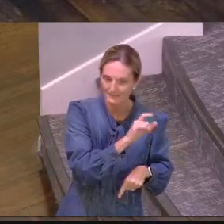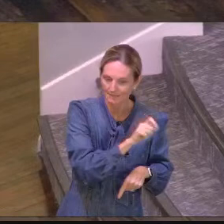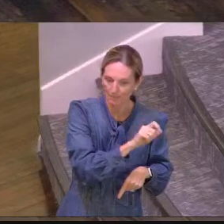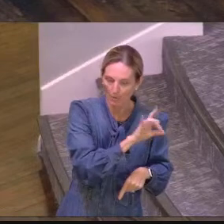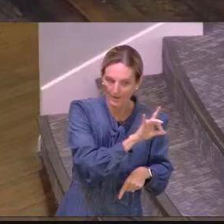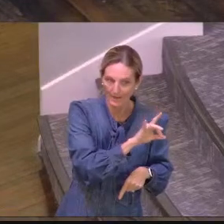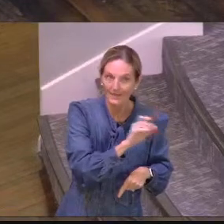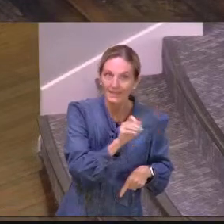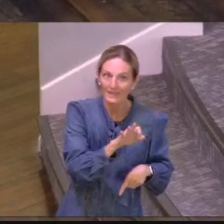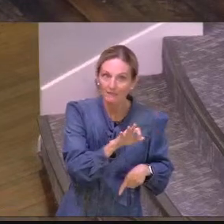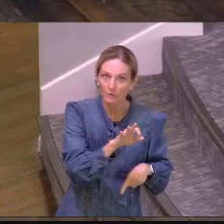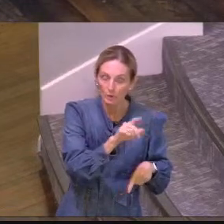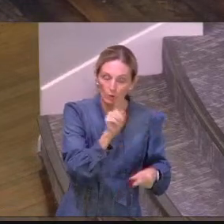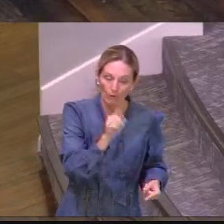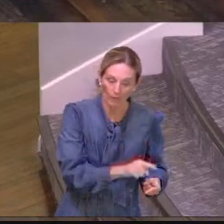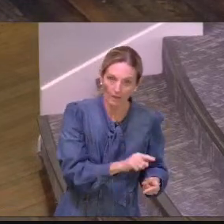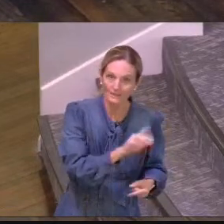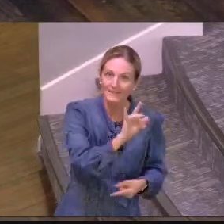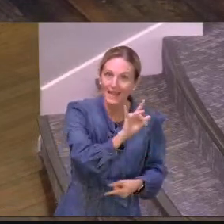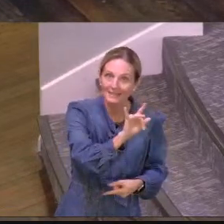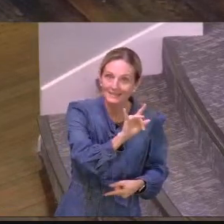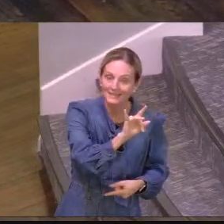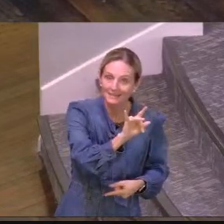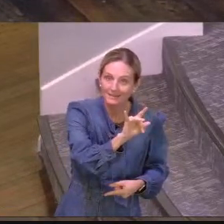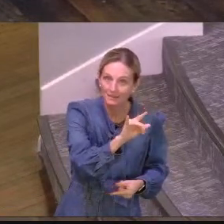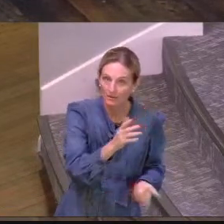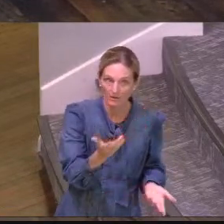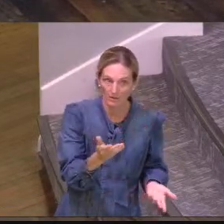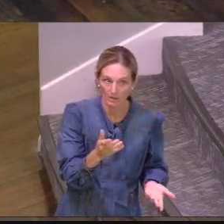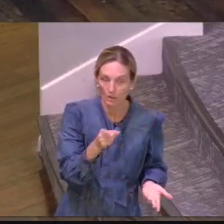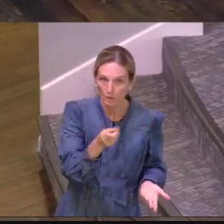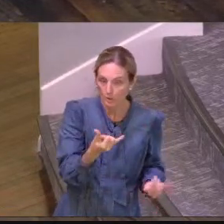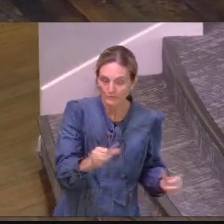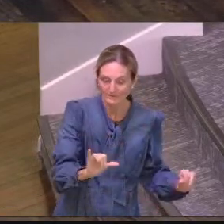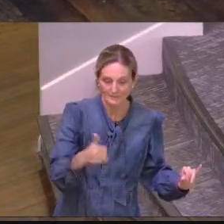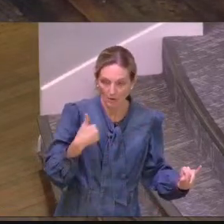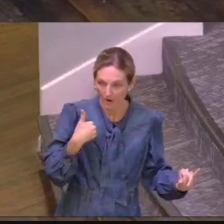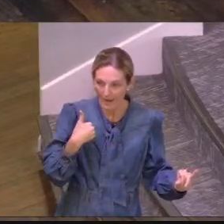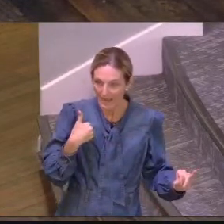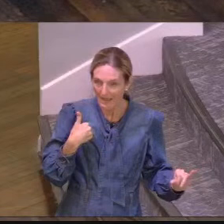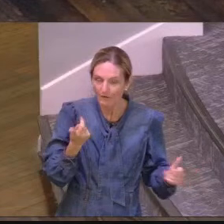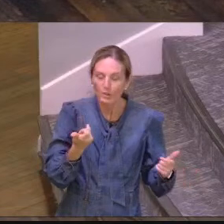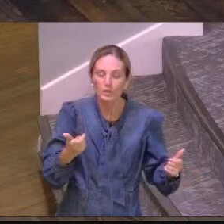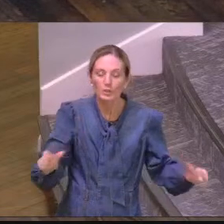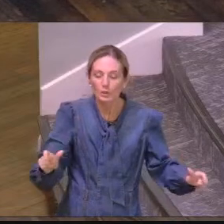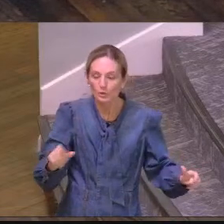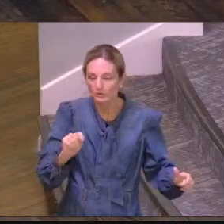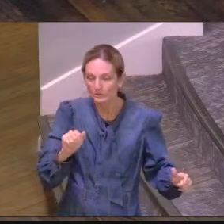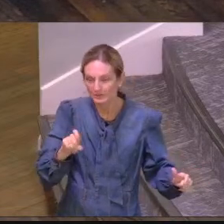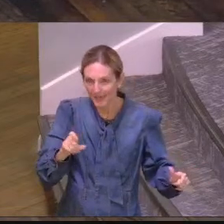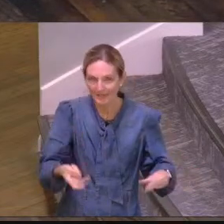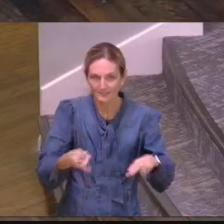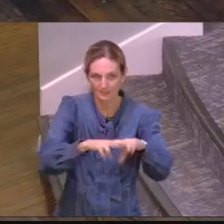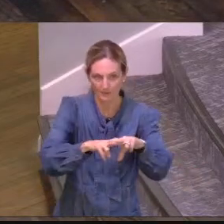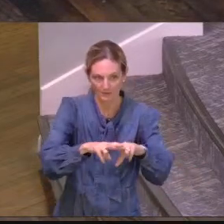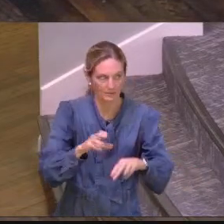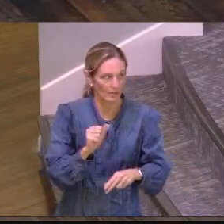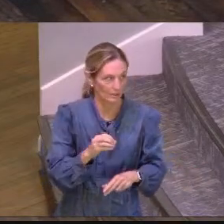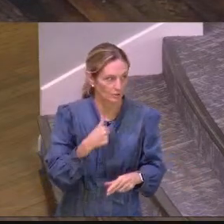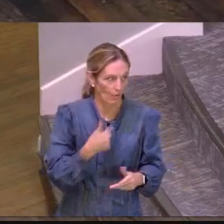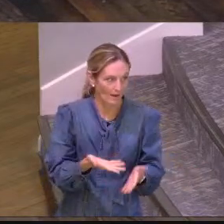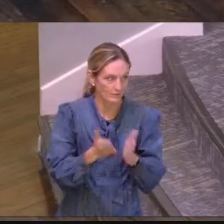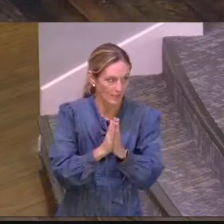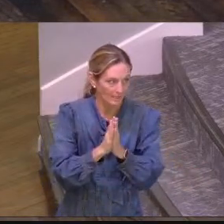to 18, you'd still be having a huge tax increase. So all I'm asking is